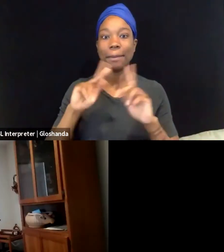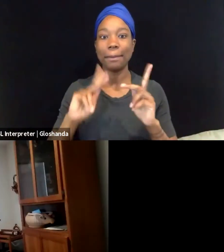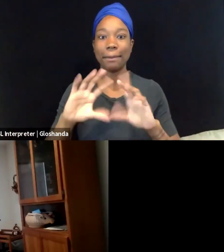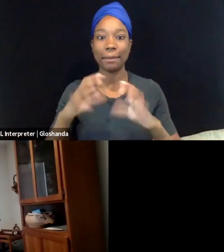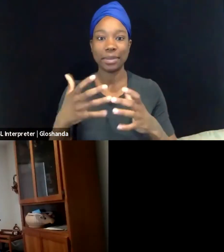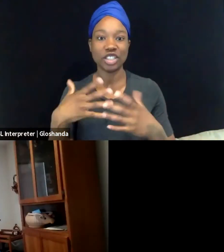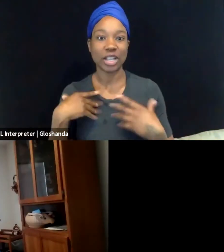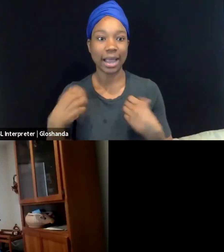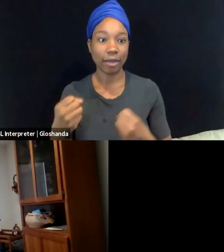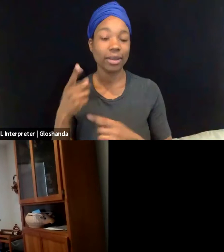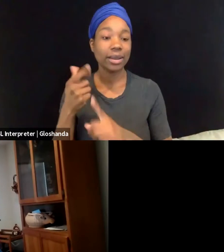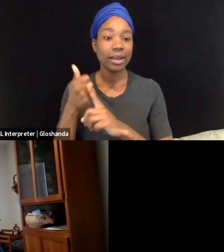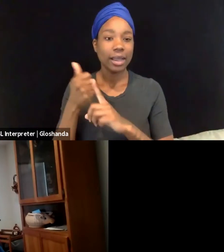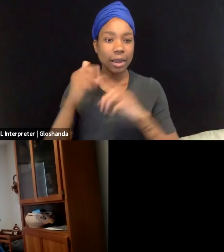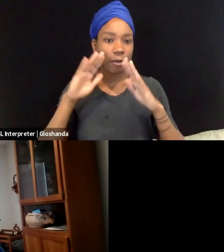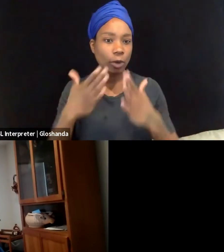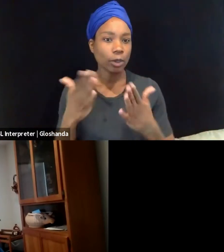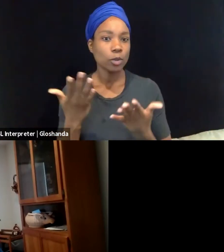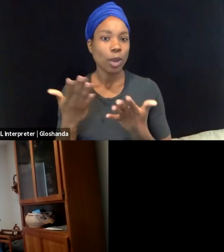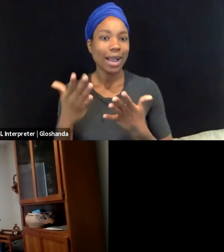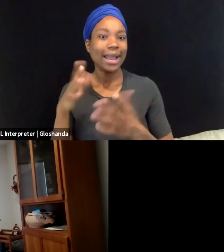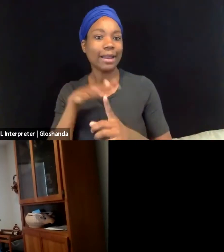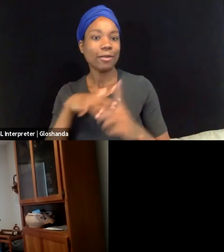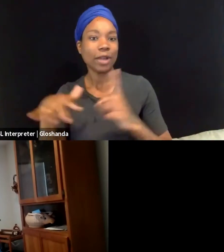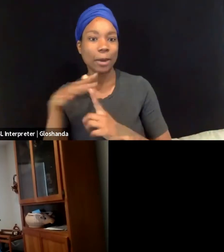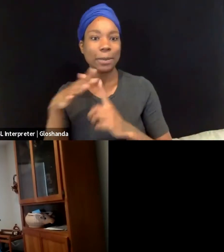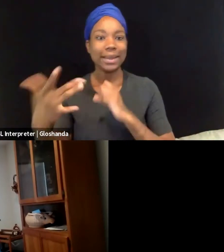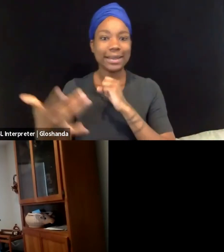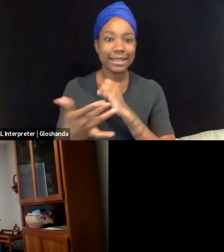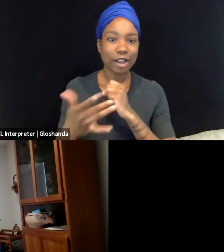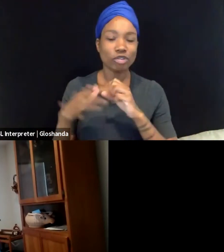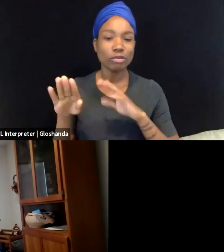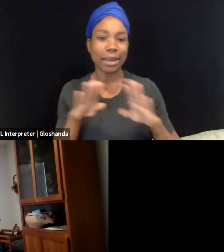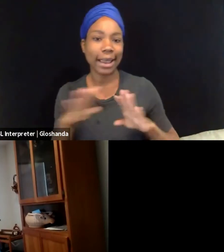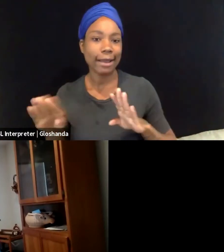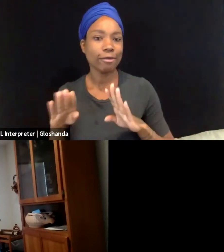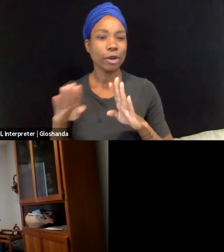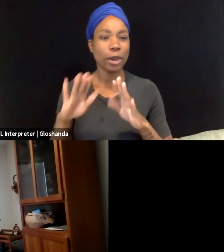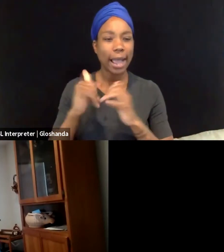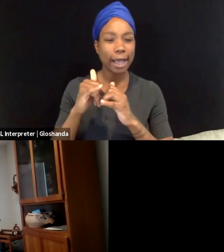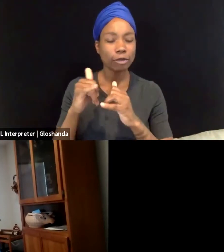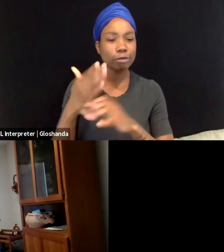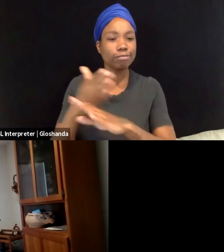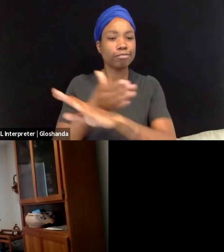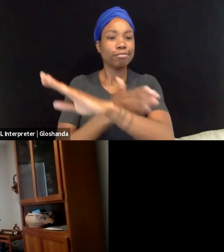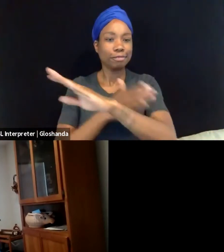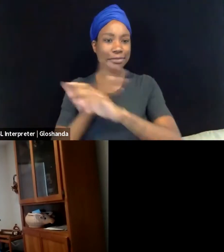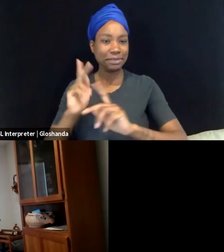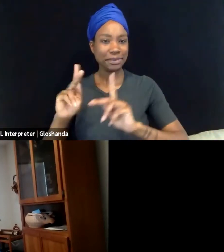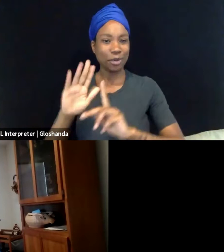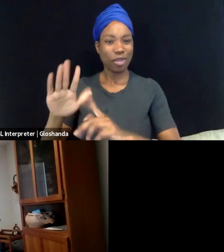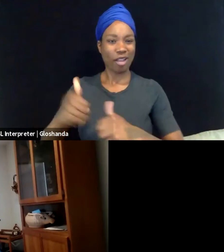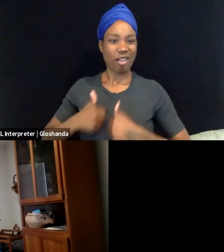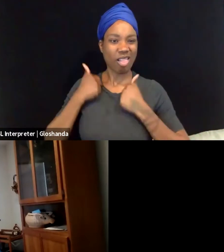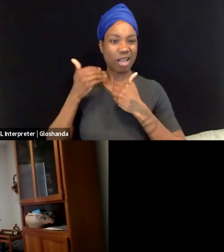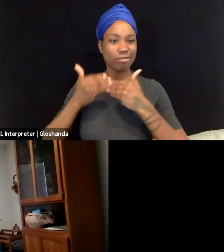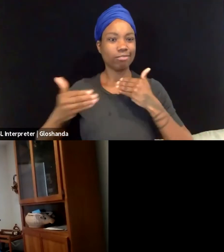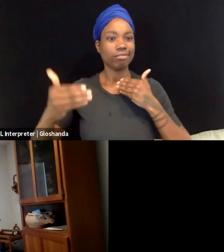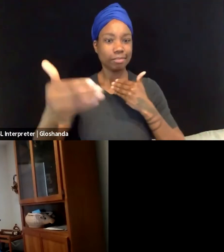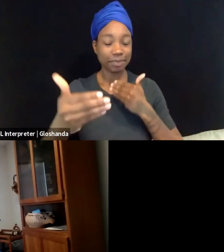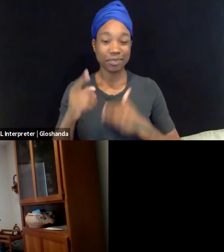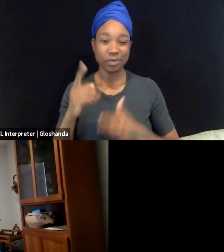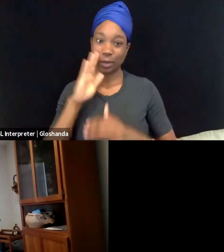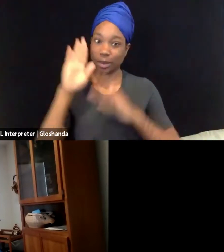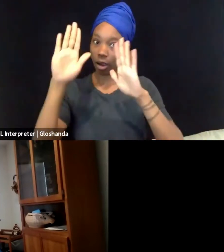technology environmental level to improve the health and well-being of individuals across the life course. So she'll be a wonderful speaker for this. An